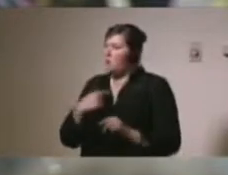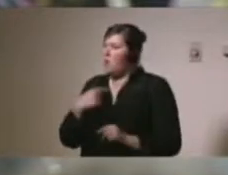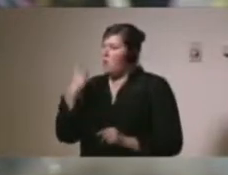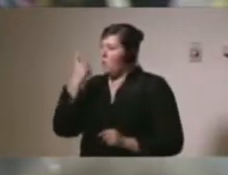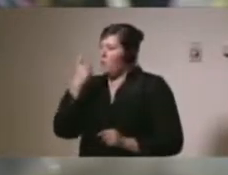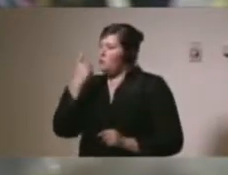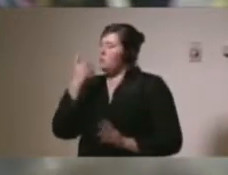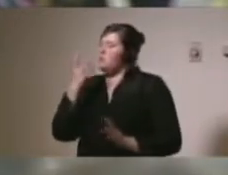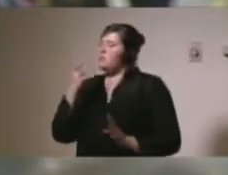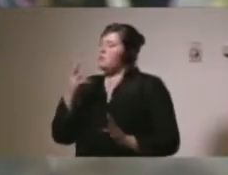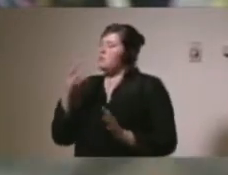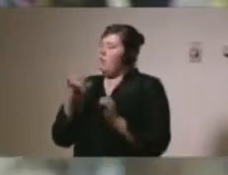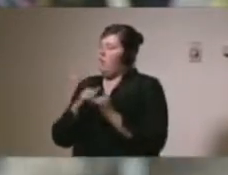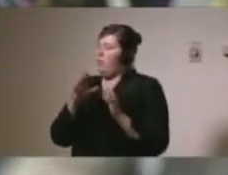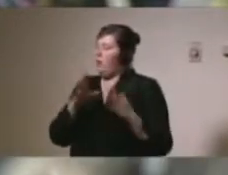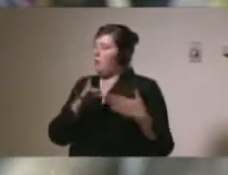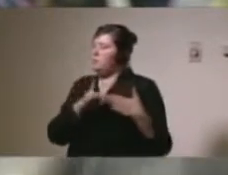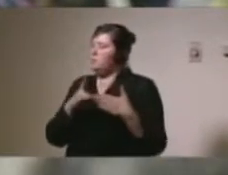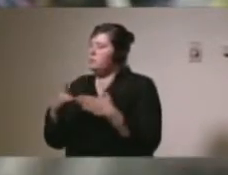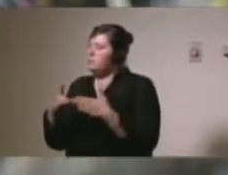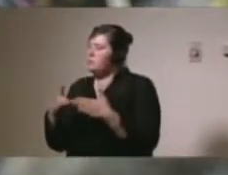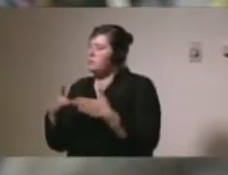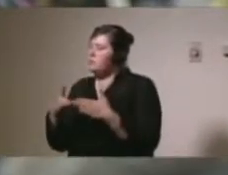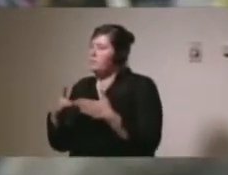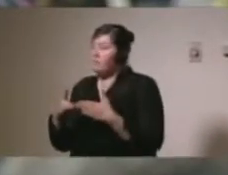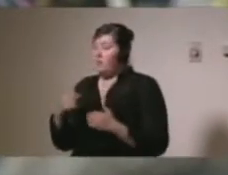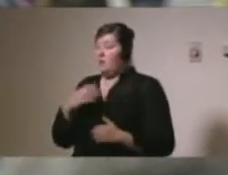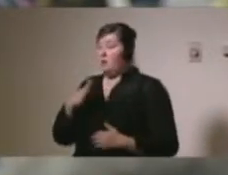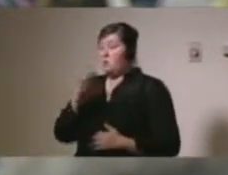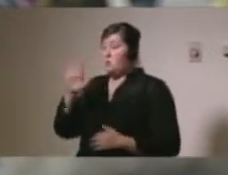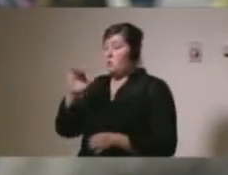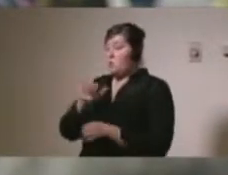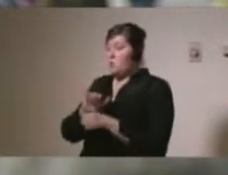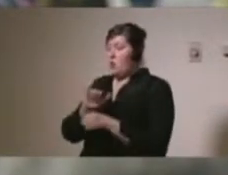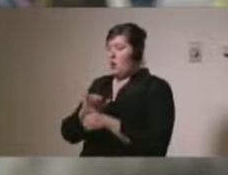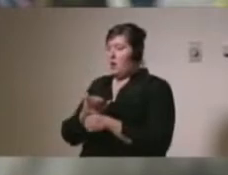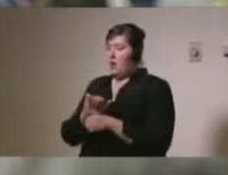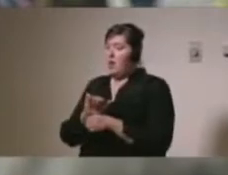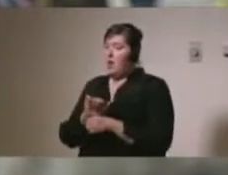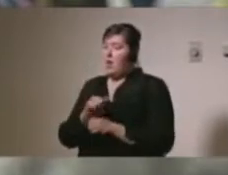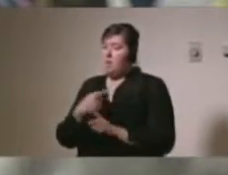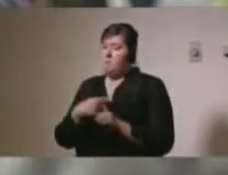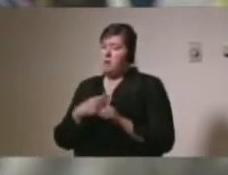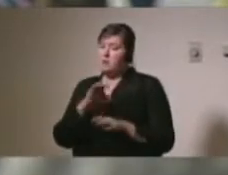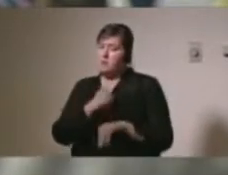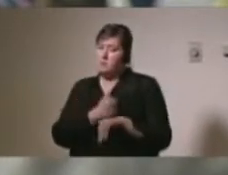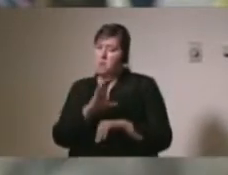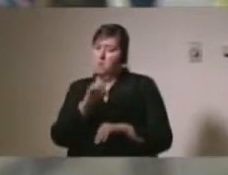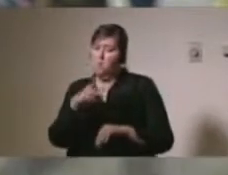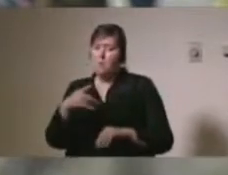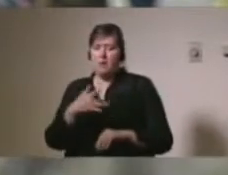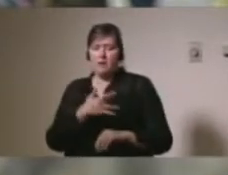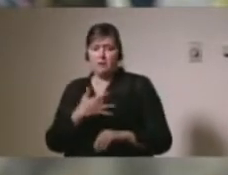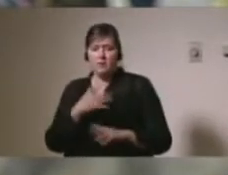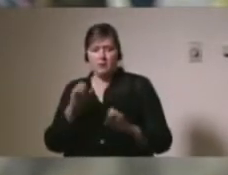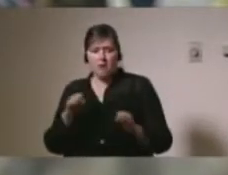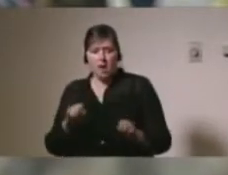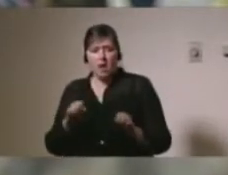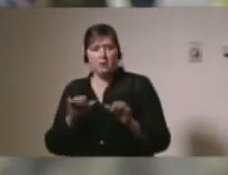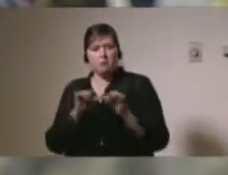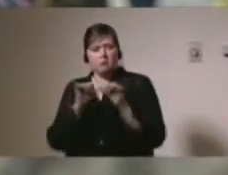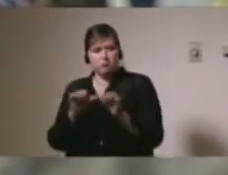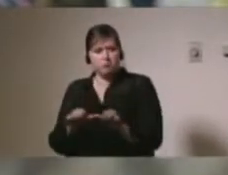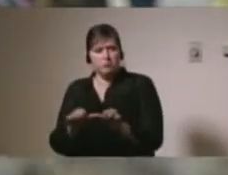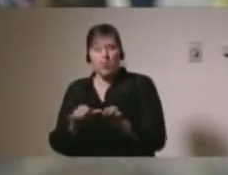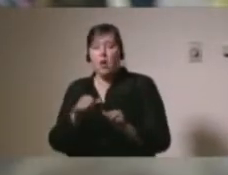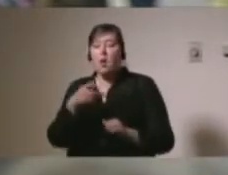doing, because I see that as being a really great way to continue escalating and promoting the idea of postal banking